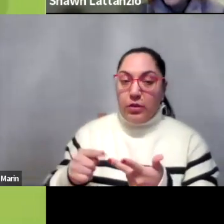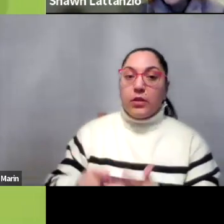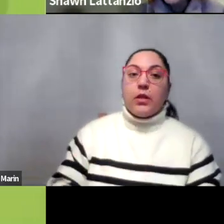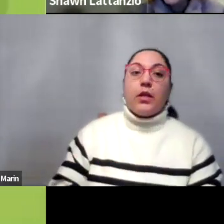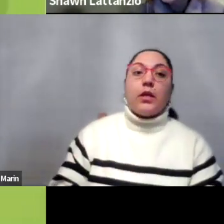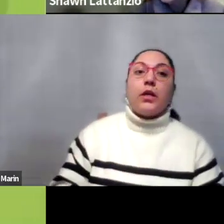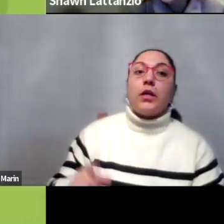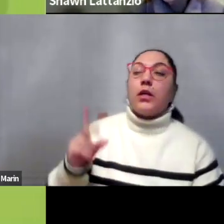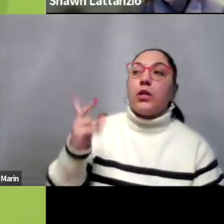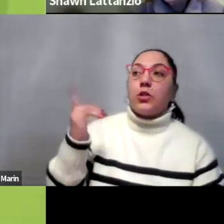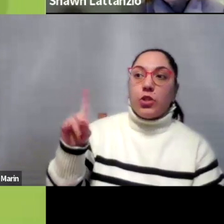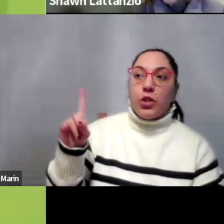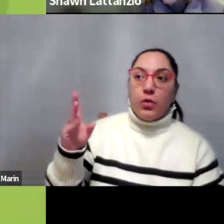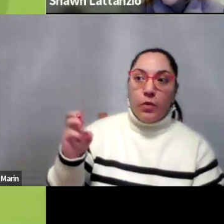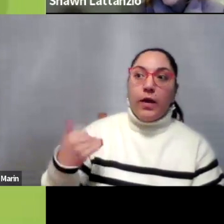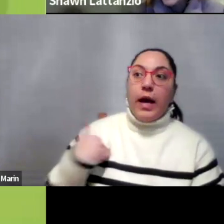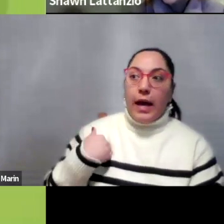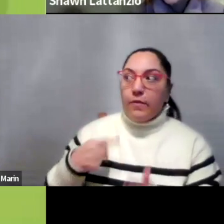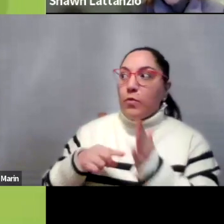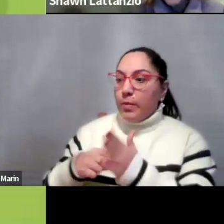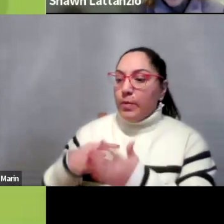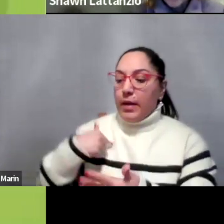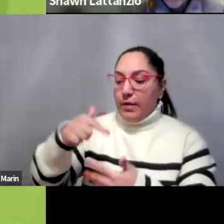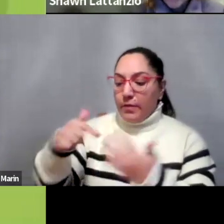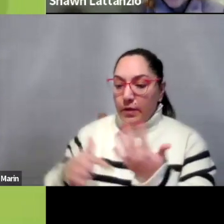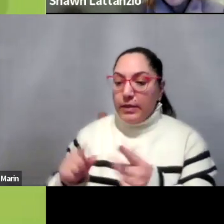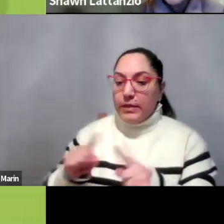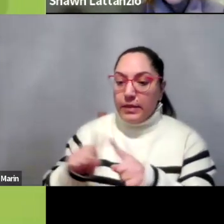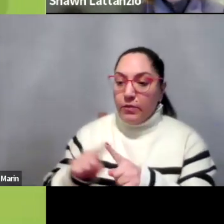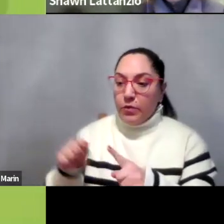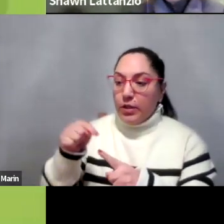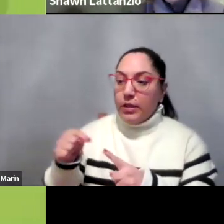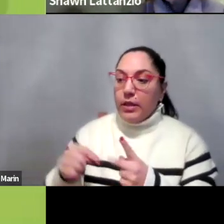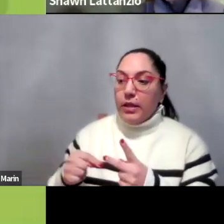Child Welfare has a representative. We are represented. I currently chair the